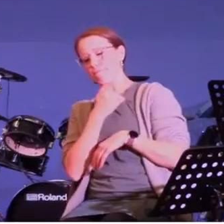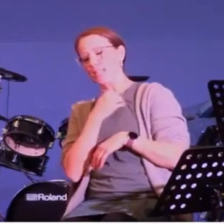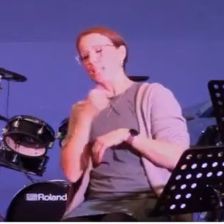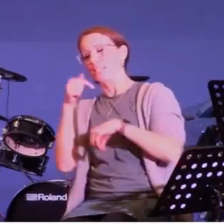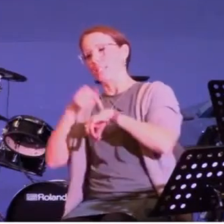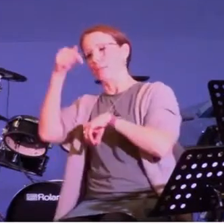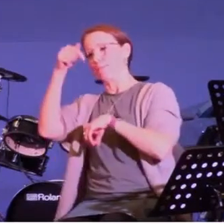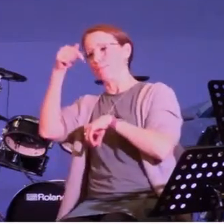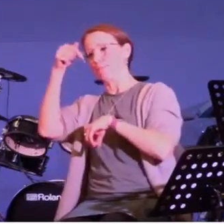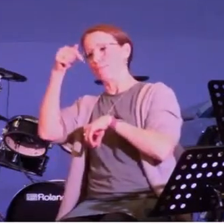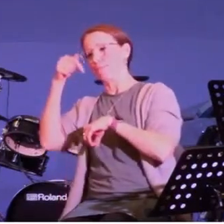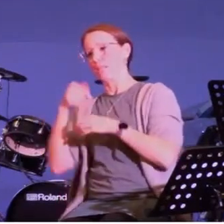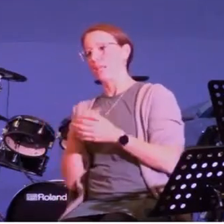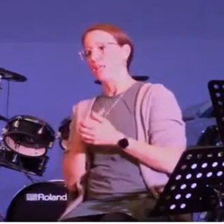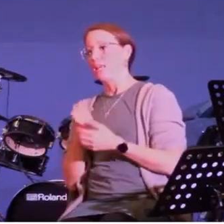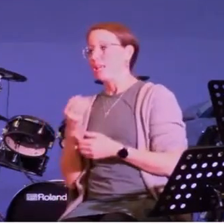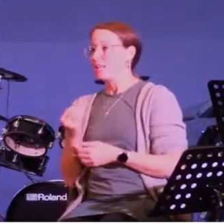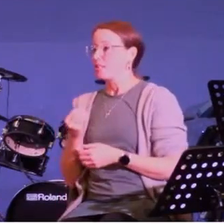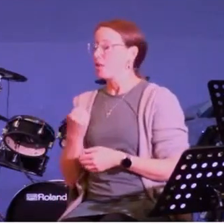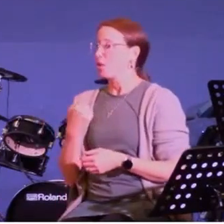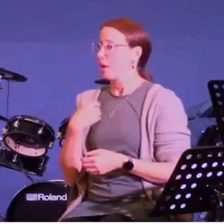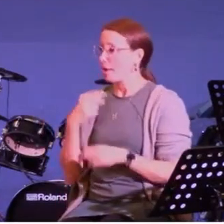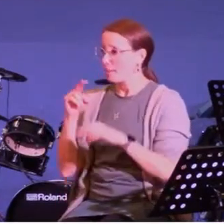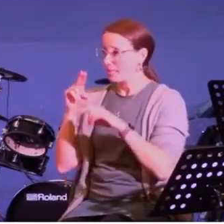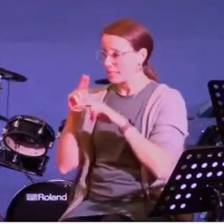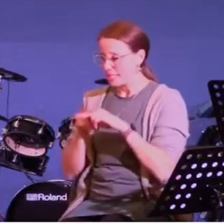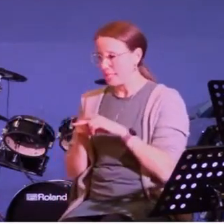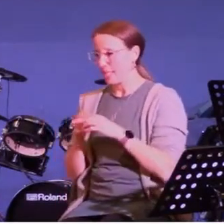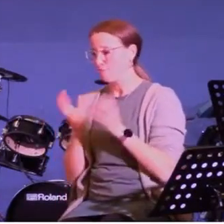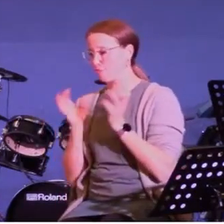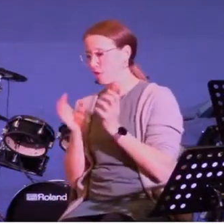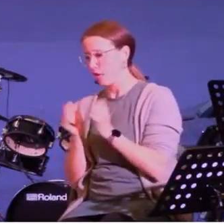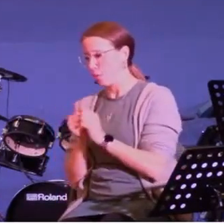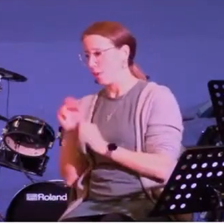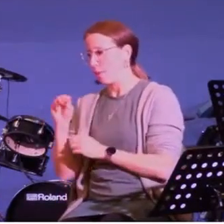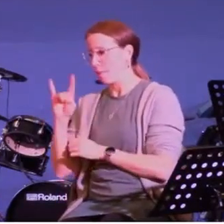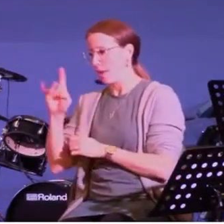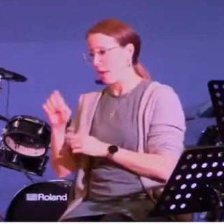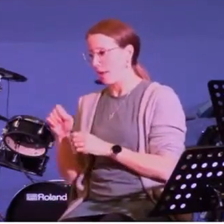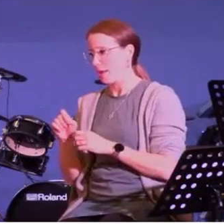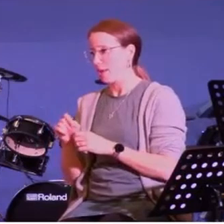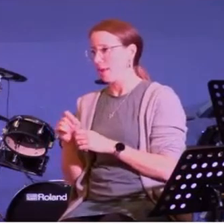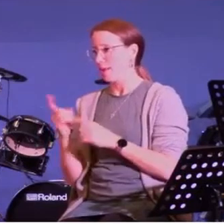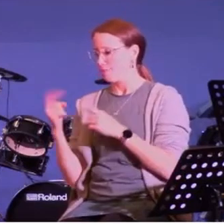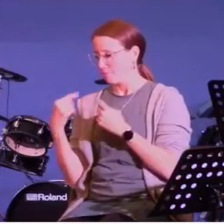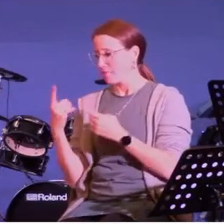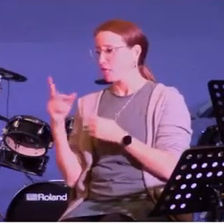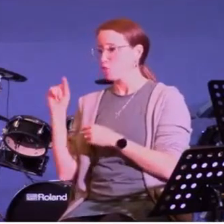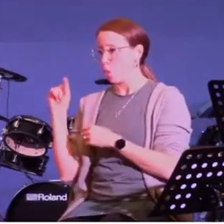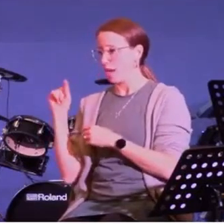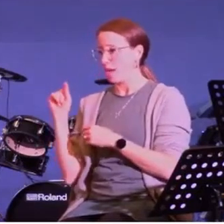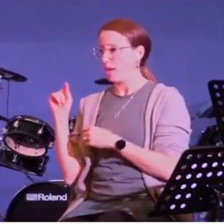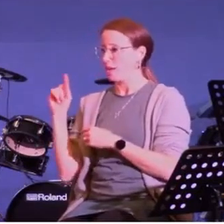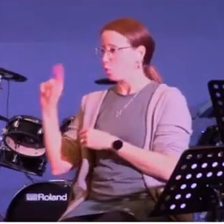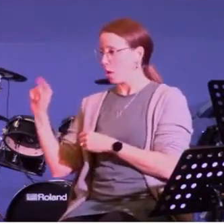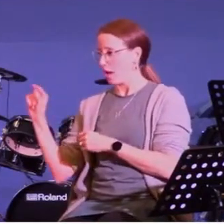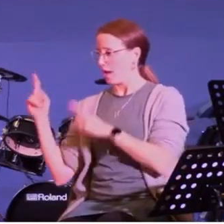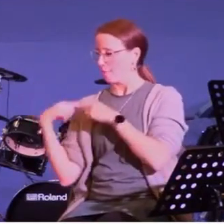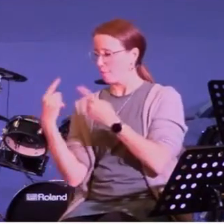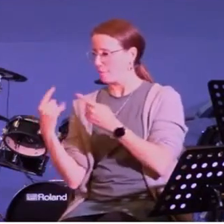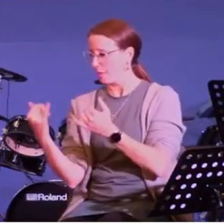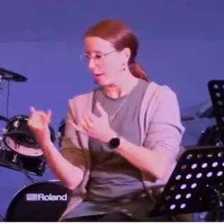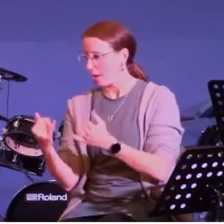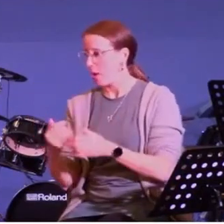so I've been on this trajectory. Actually, I've been talking to Mike about this since 2020. And if you